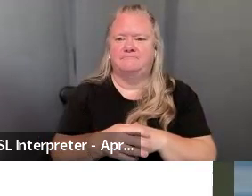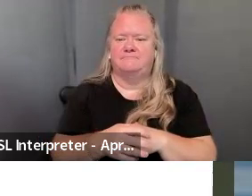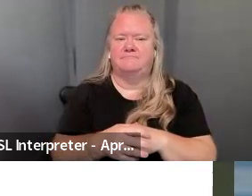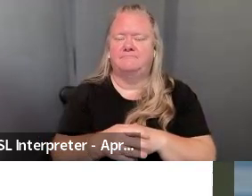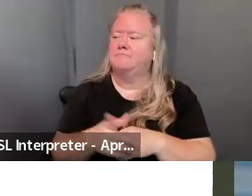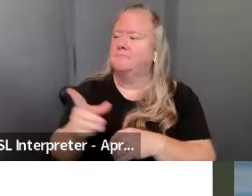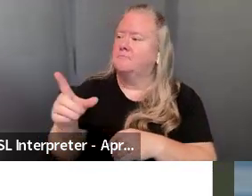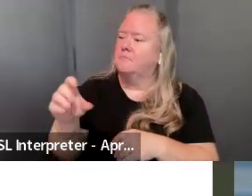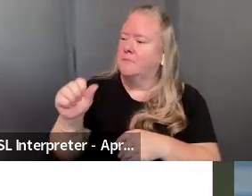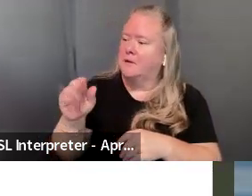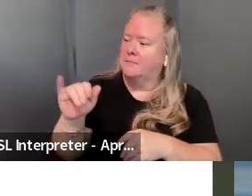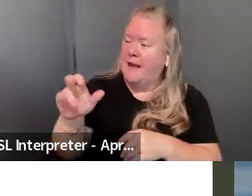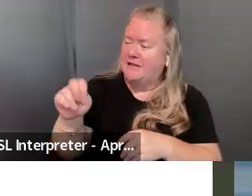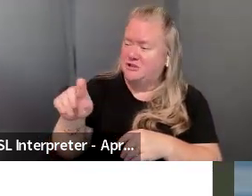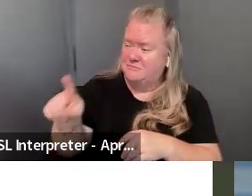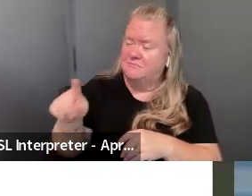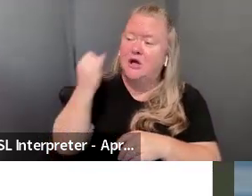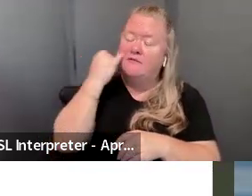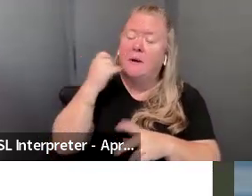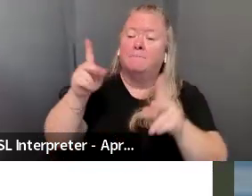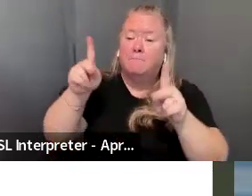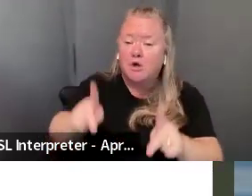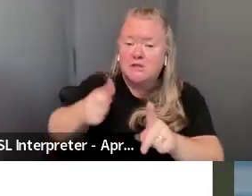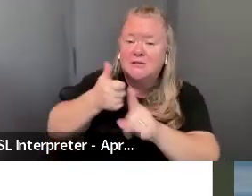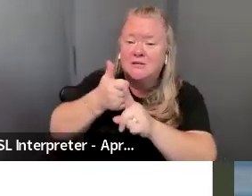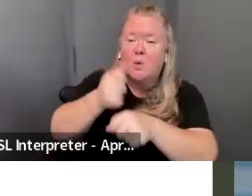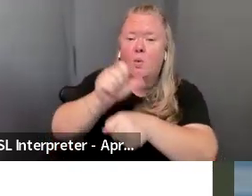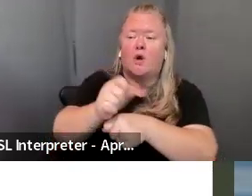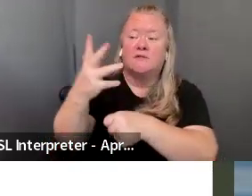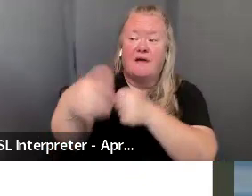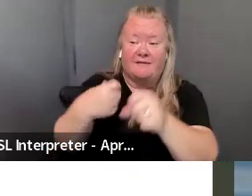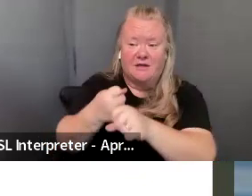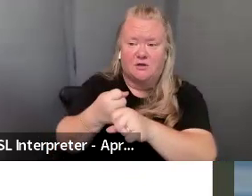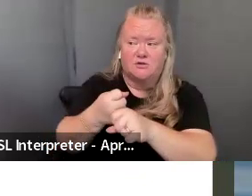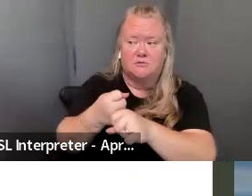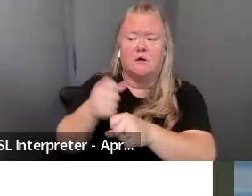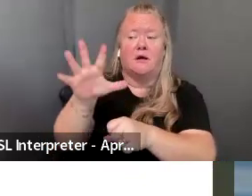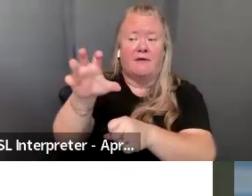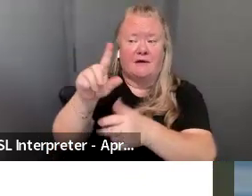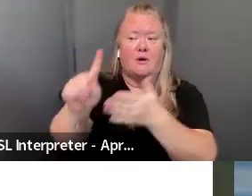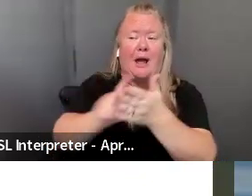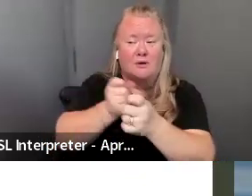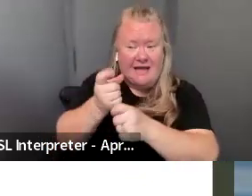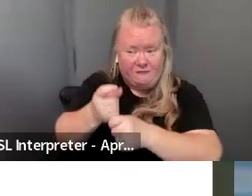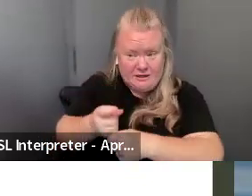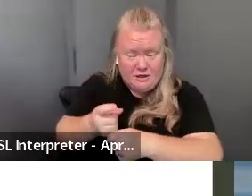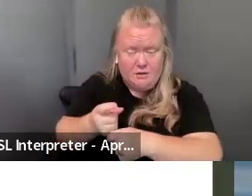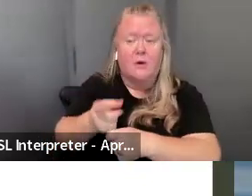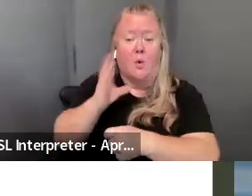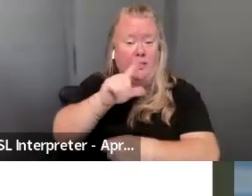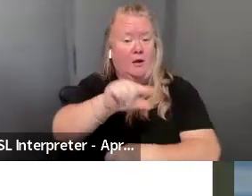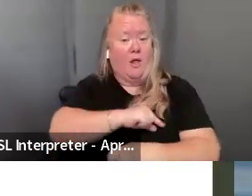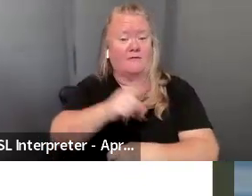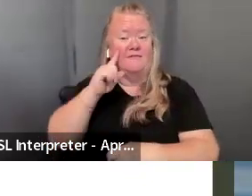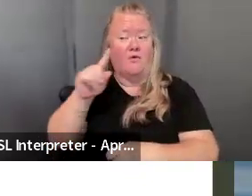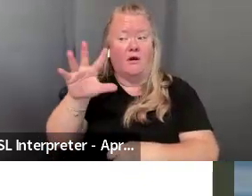And Sebastian, if a person works 5 years, at least 500 hours per year, would they qualify